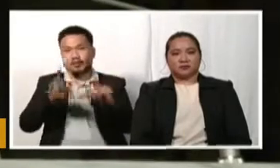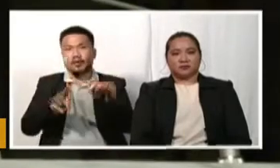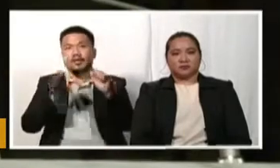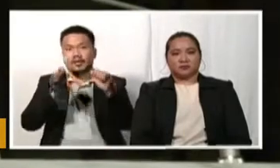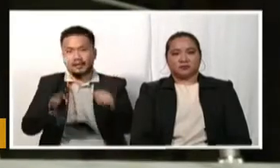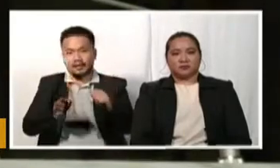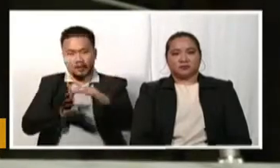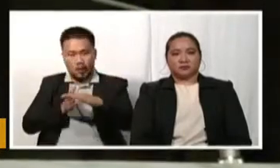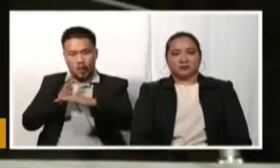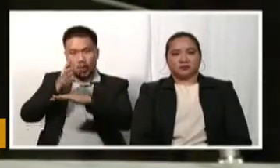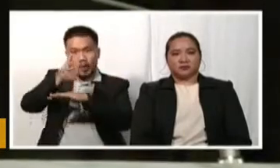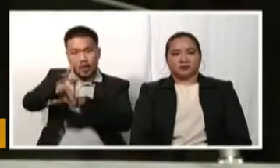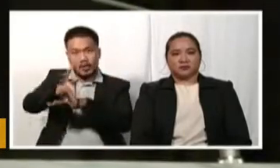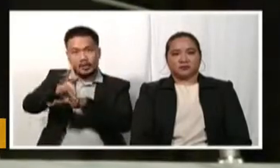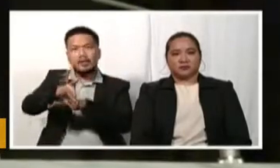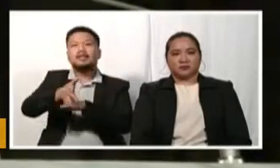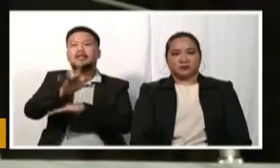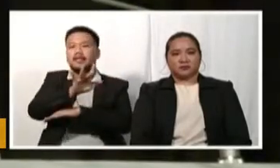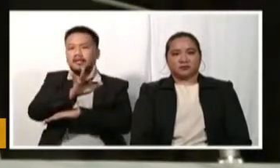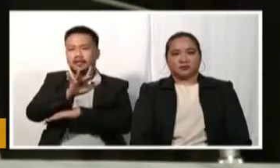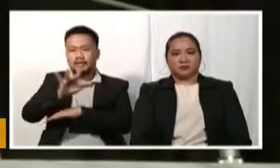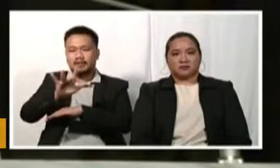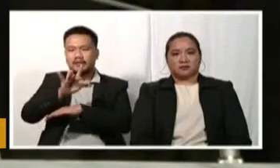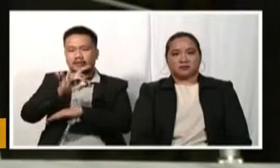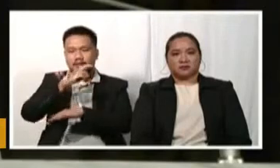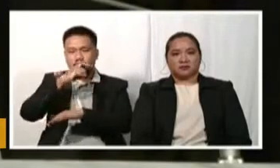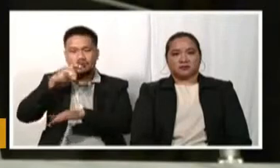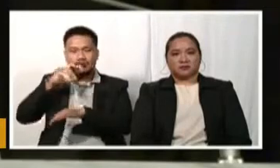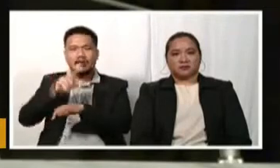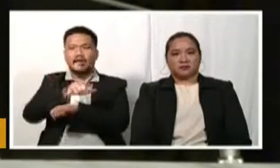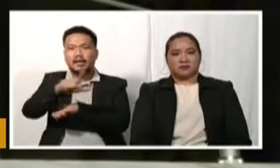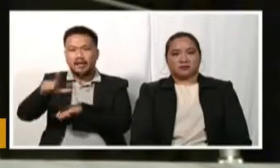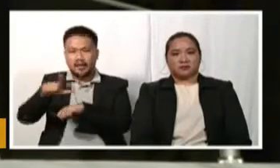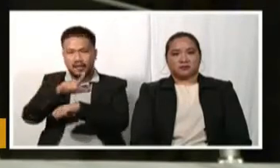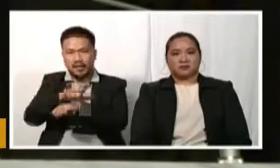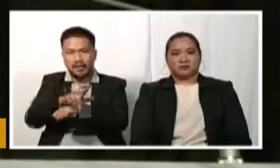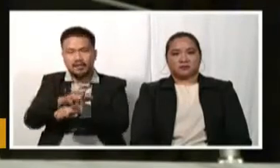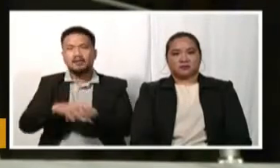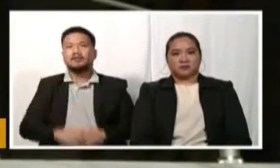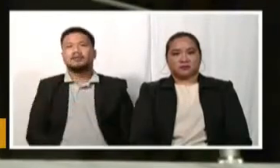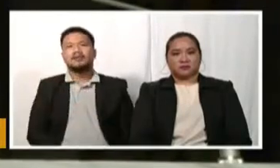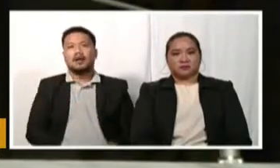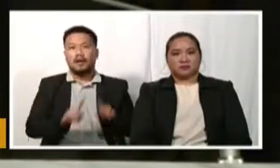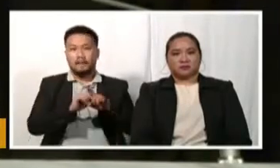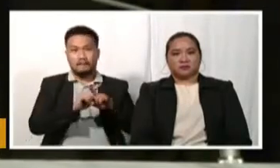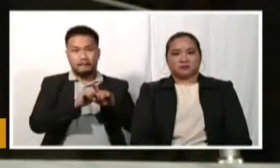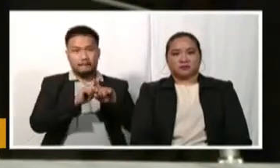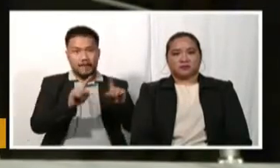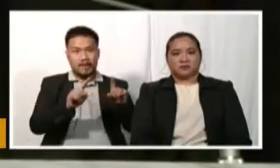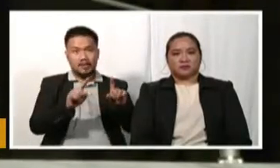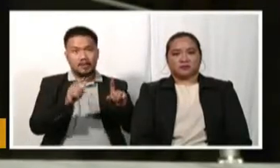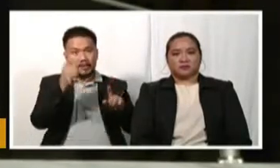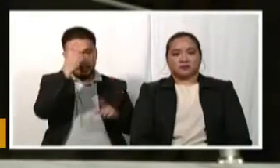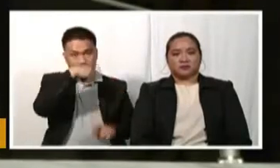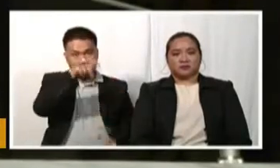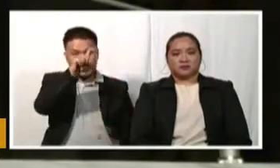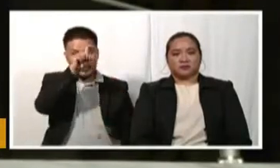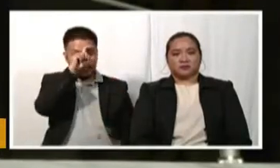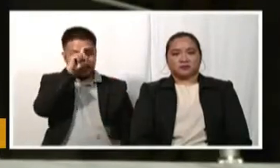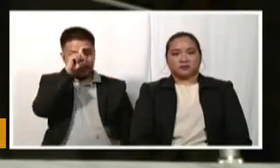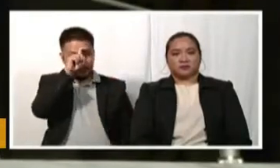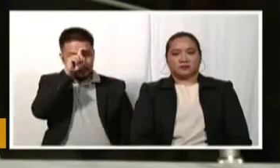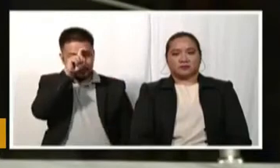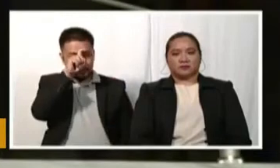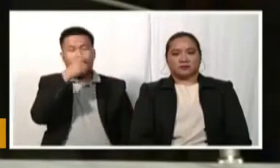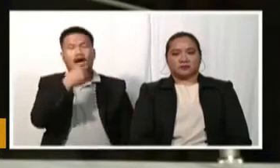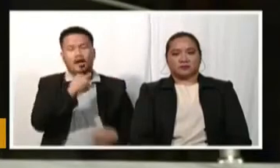through it on dry land. But I will make the Egyptians so